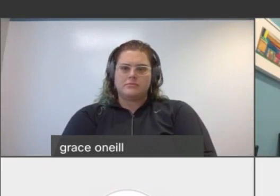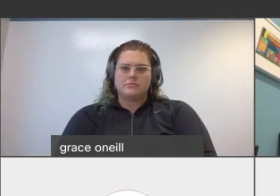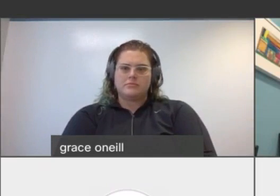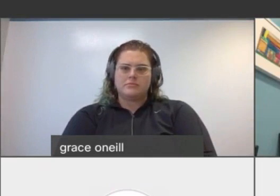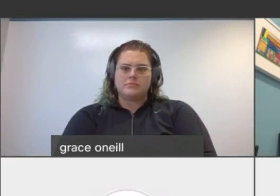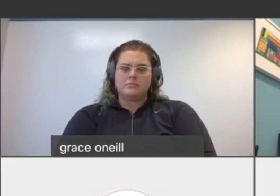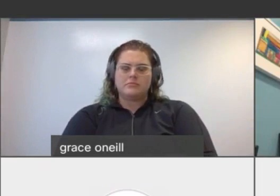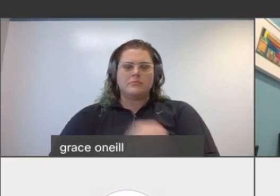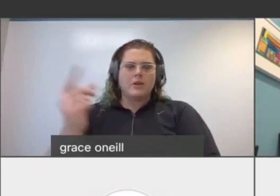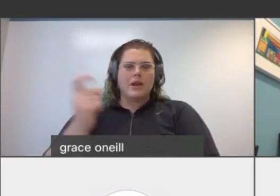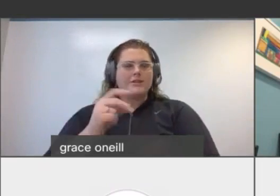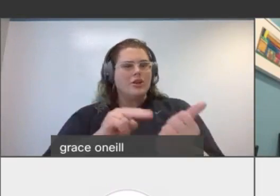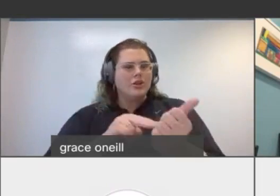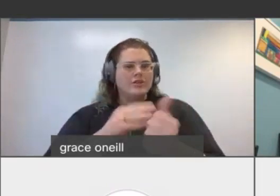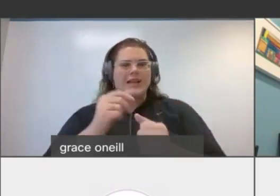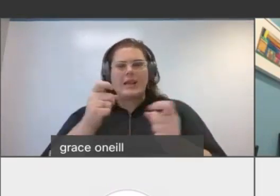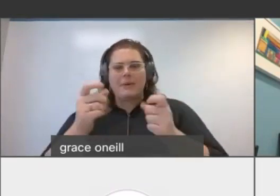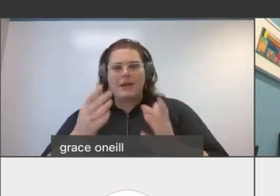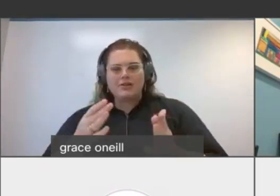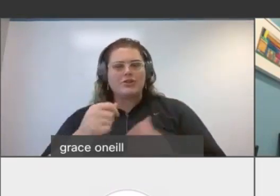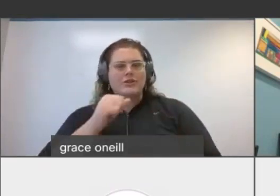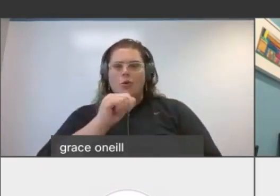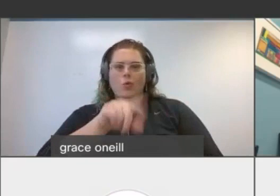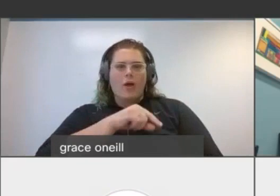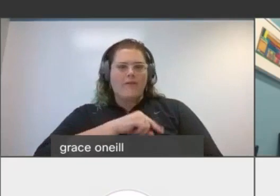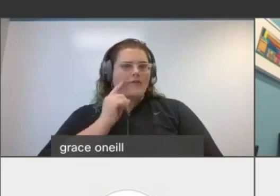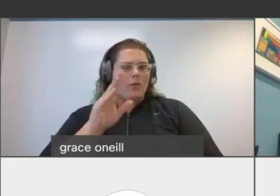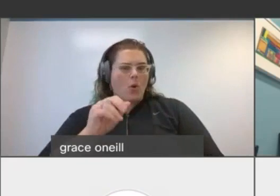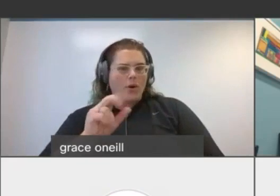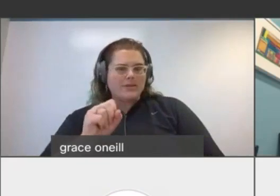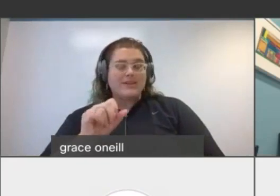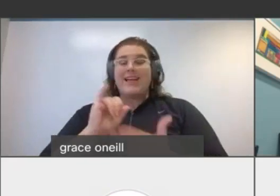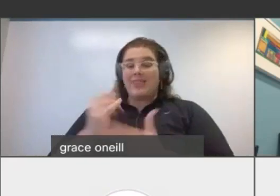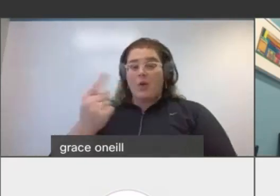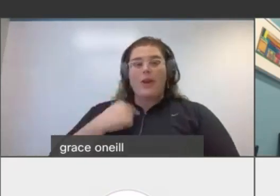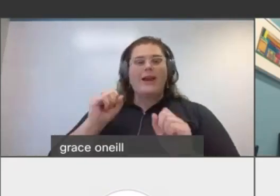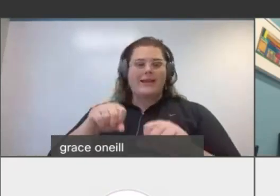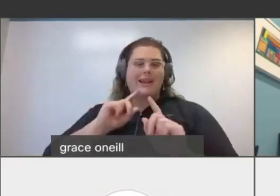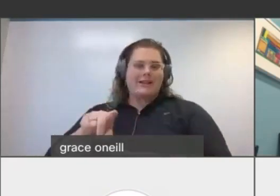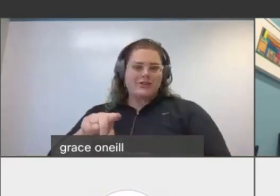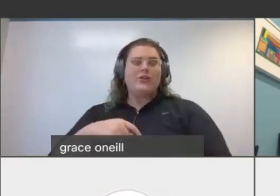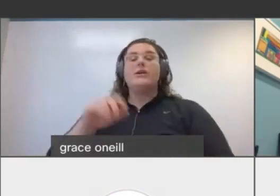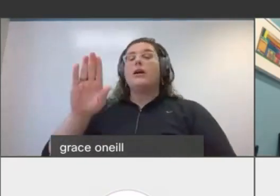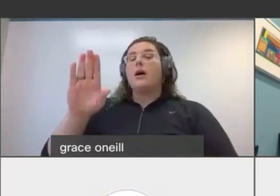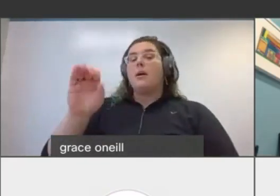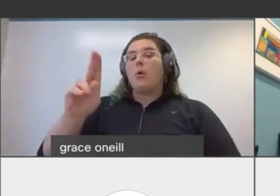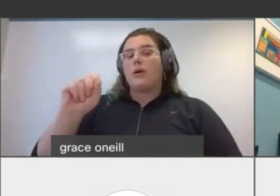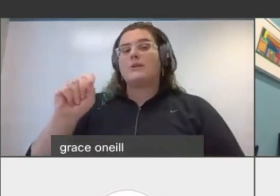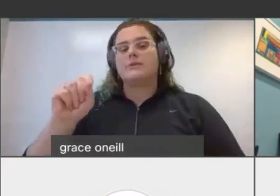Why is it that nurses and managers don't qualify for the bonus? That one I can answer. The bonuses